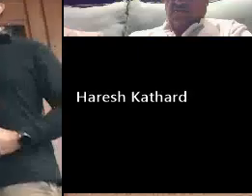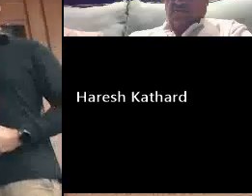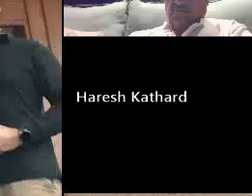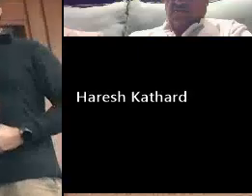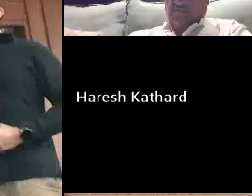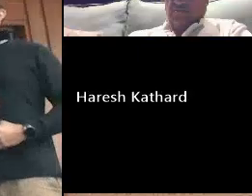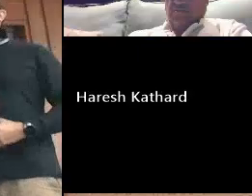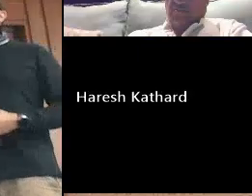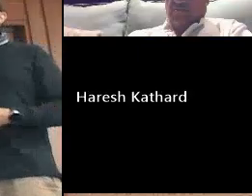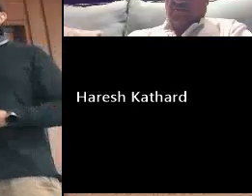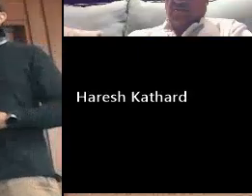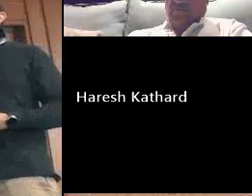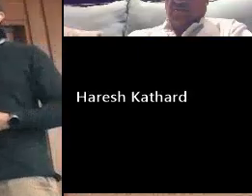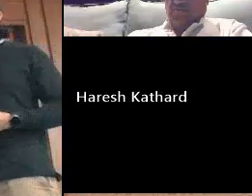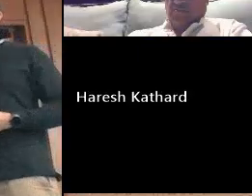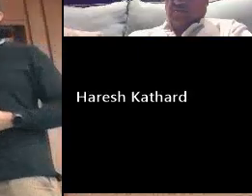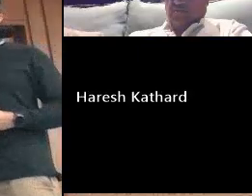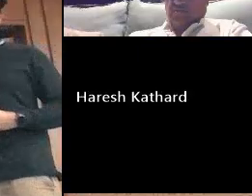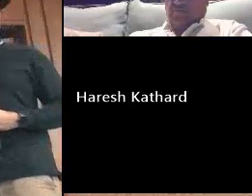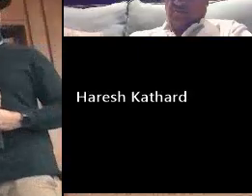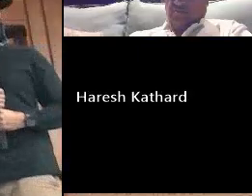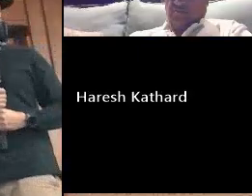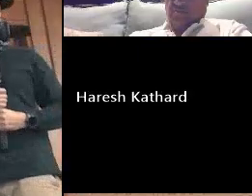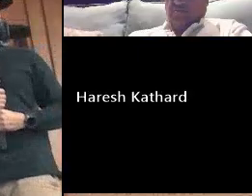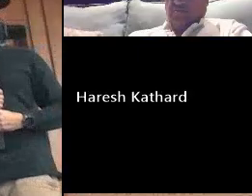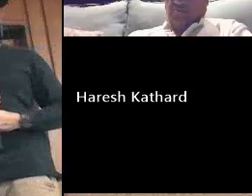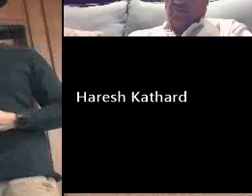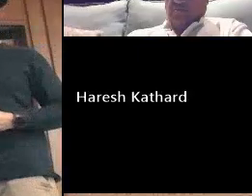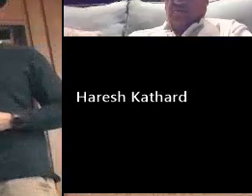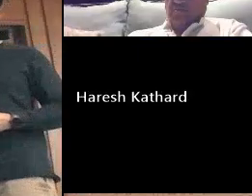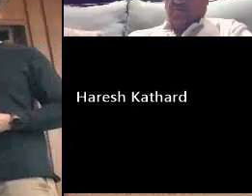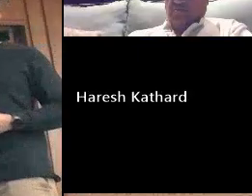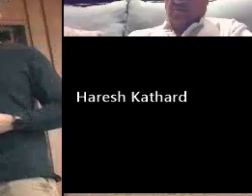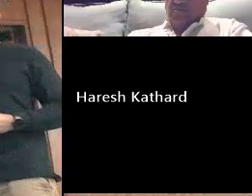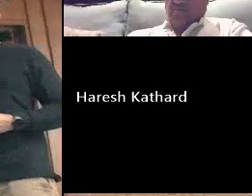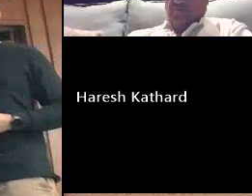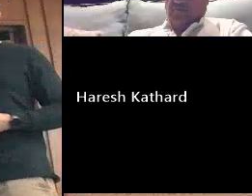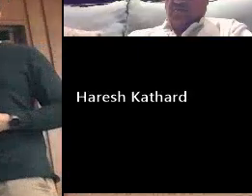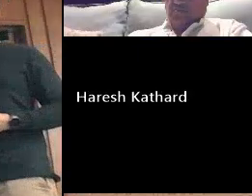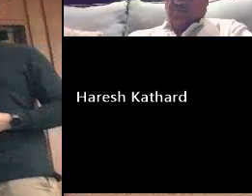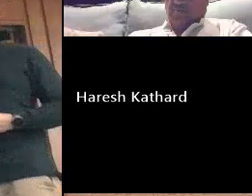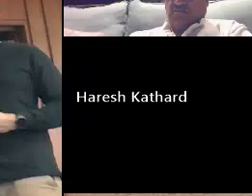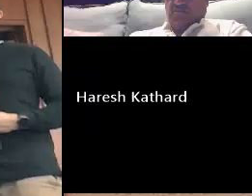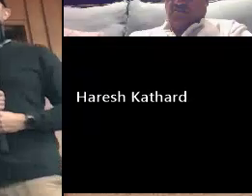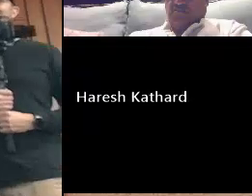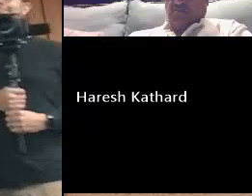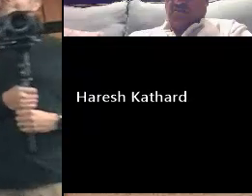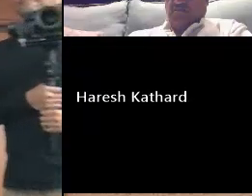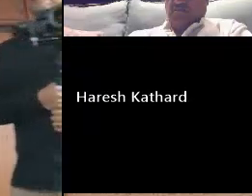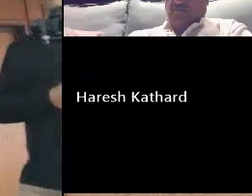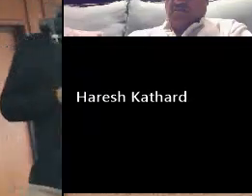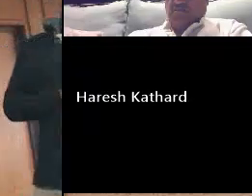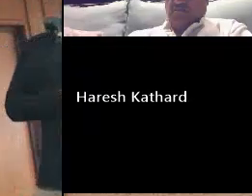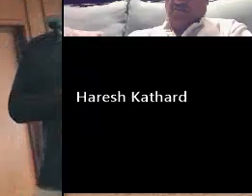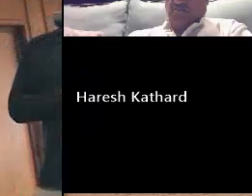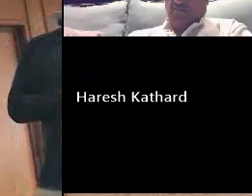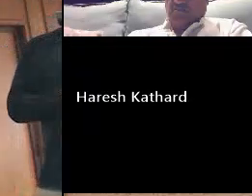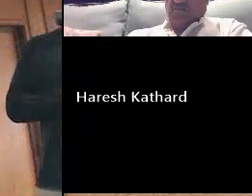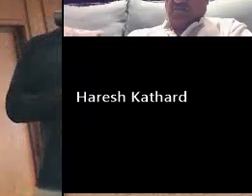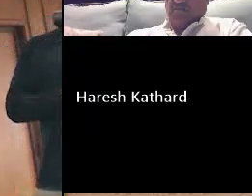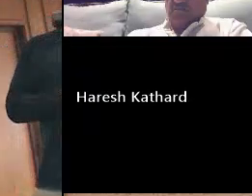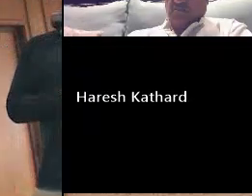do have people to look at this one, so and expect a lot. Hopefully, sitting the best. No, the yeah, she has to